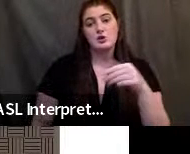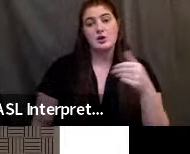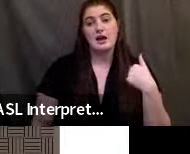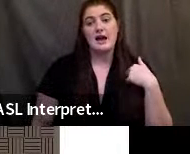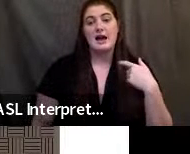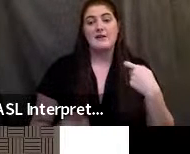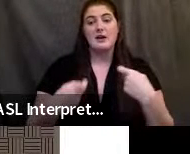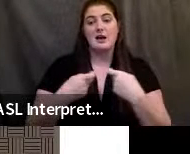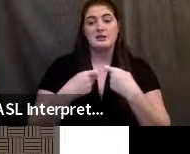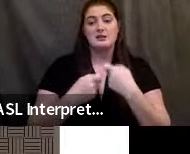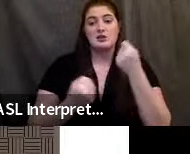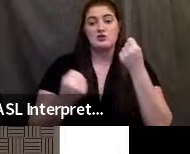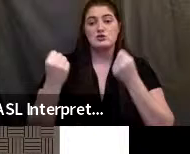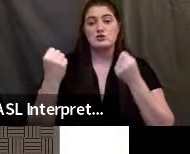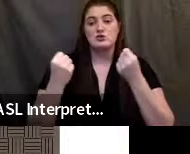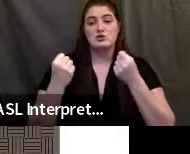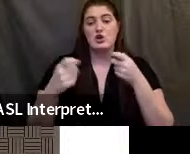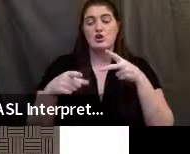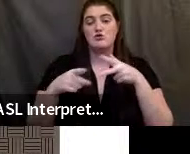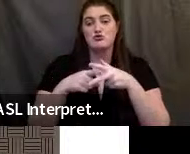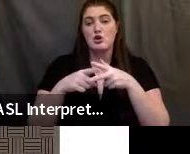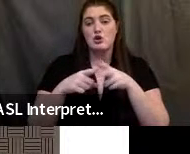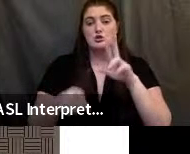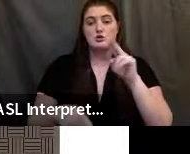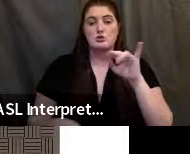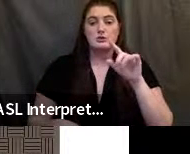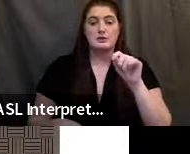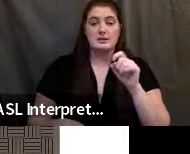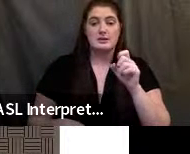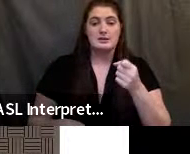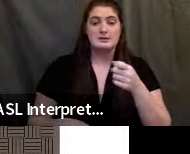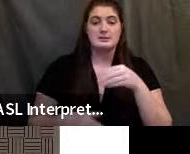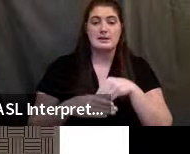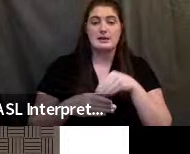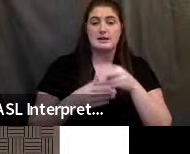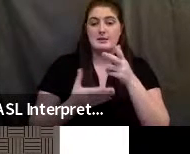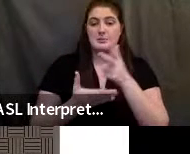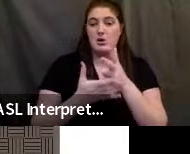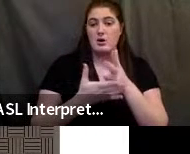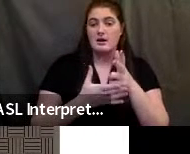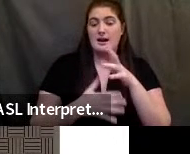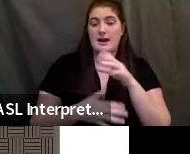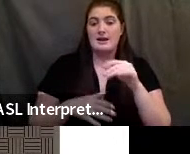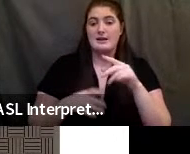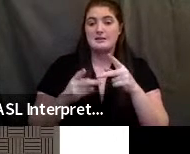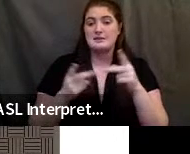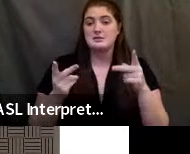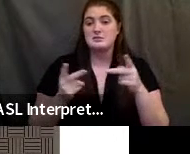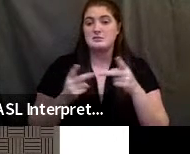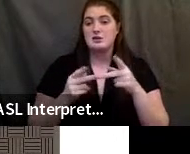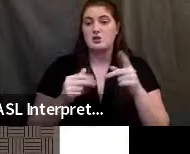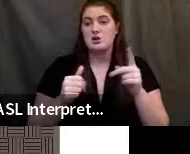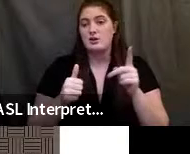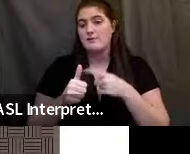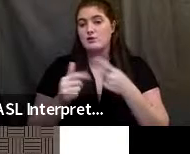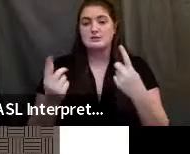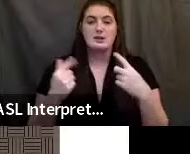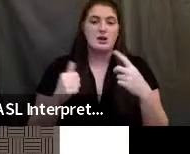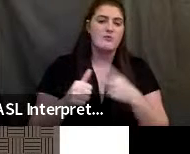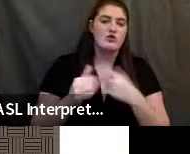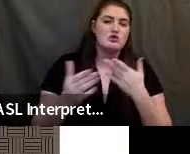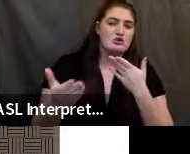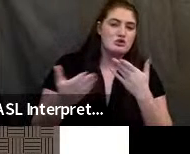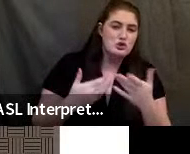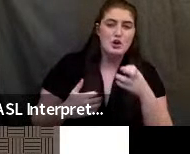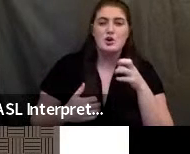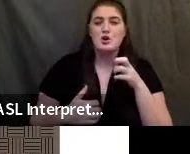charging units in the parking area? And are the parking spaces, are they first come, first serve? Would